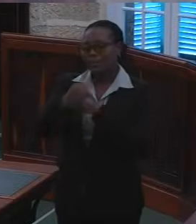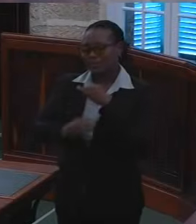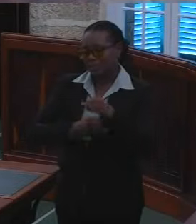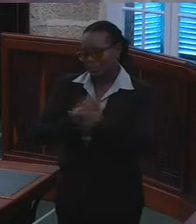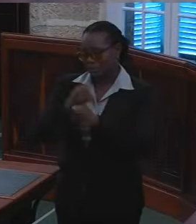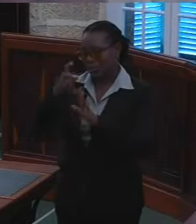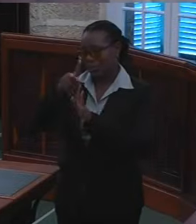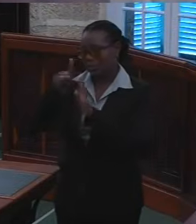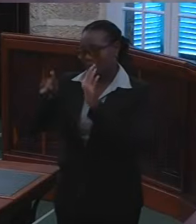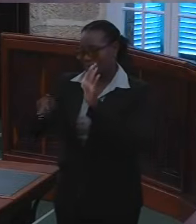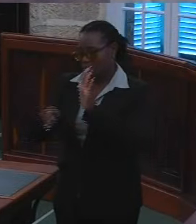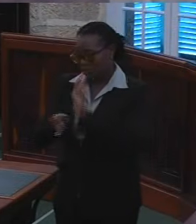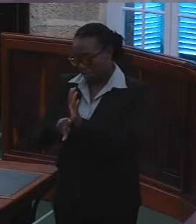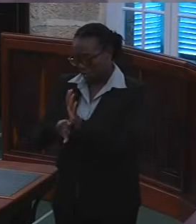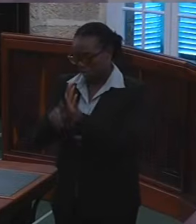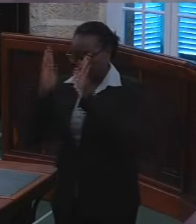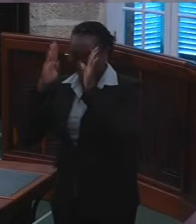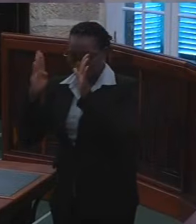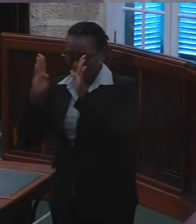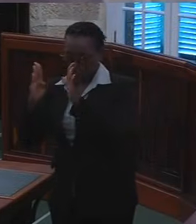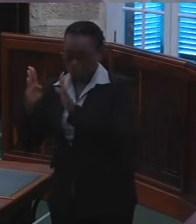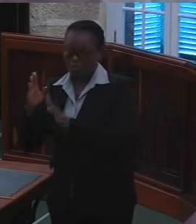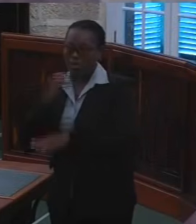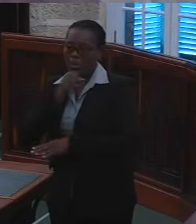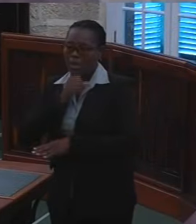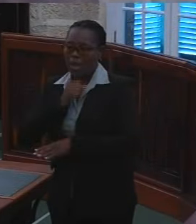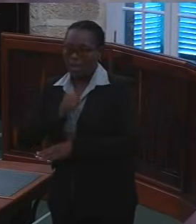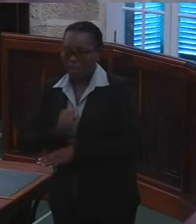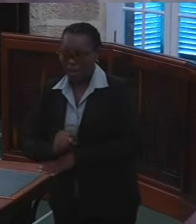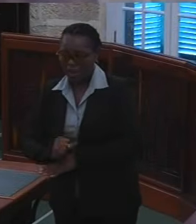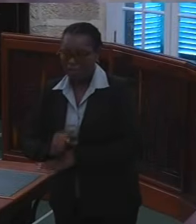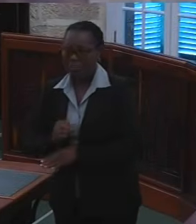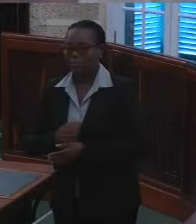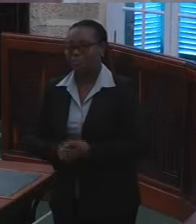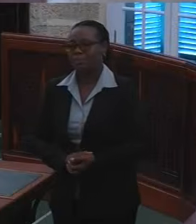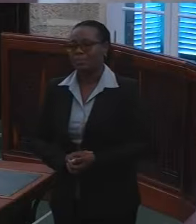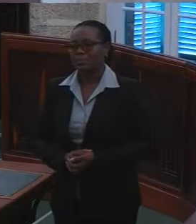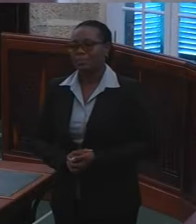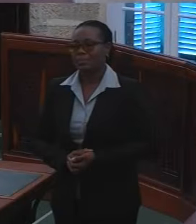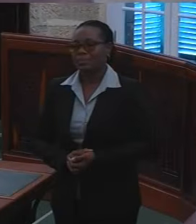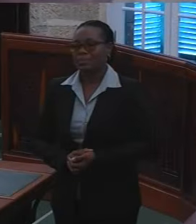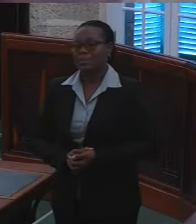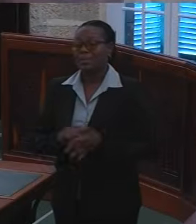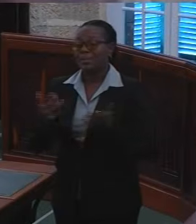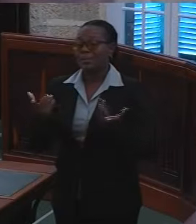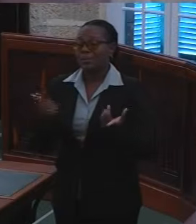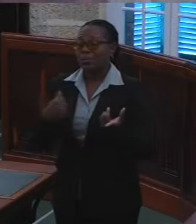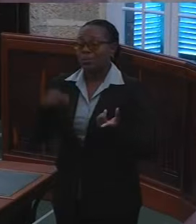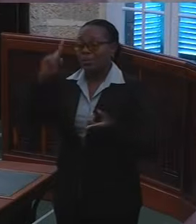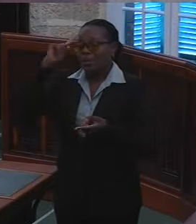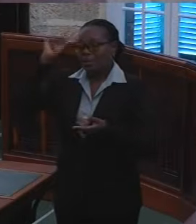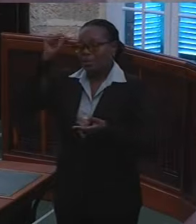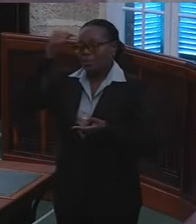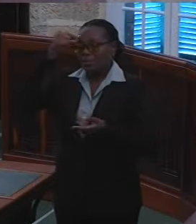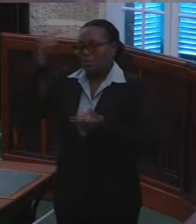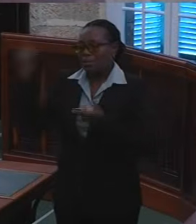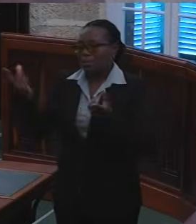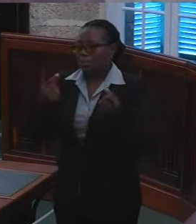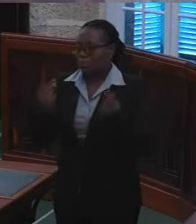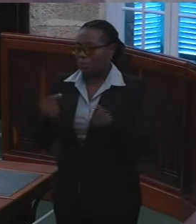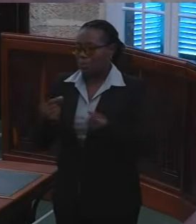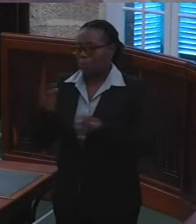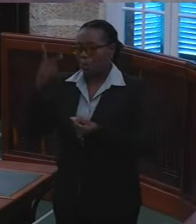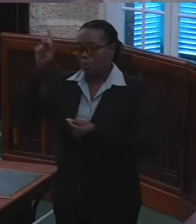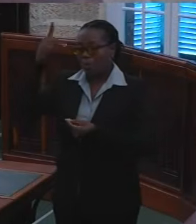to the aging and ageism. This is what we have done as a government. The policy was approved by